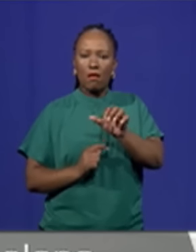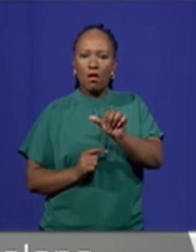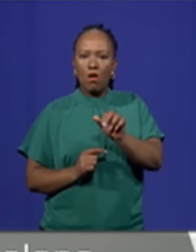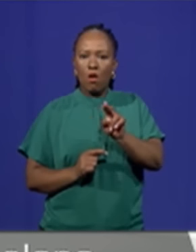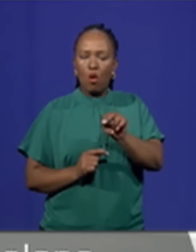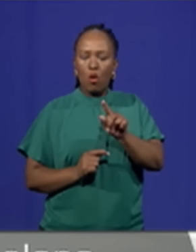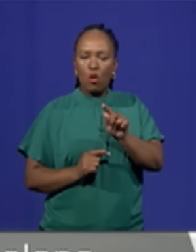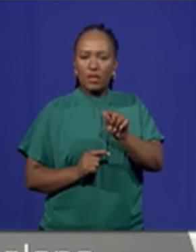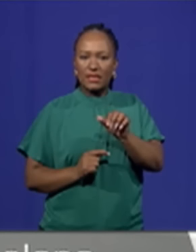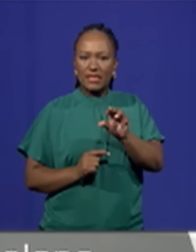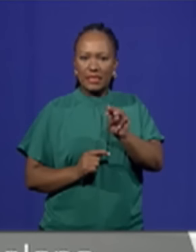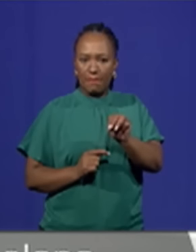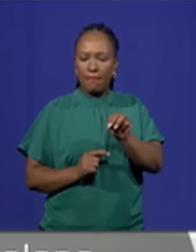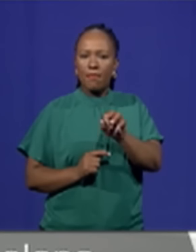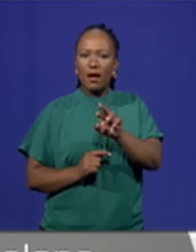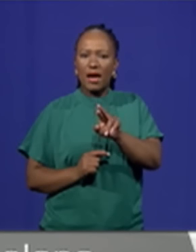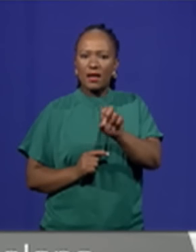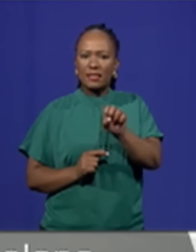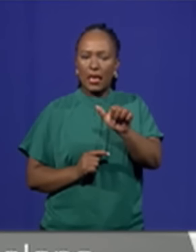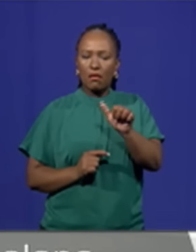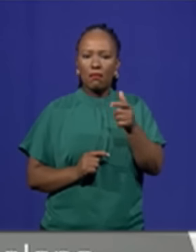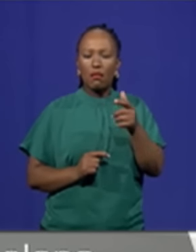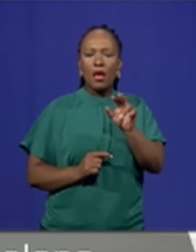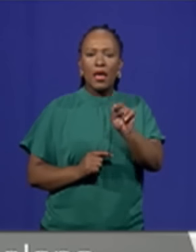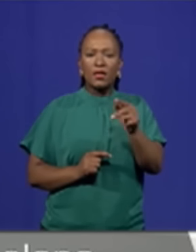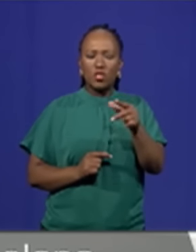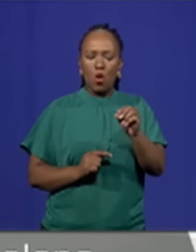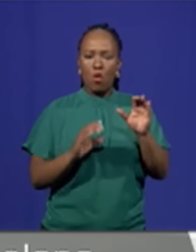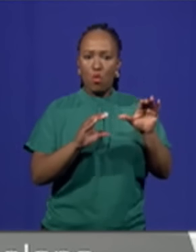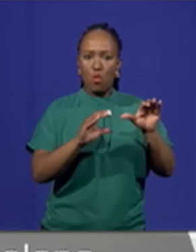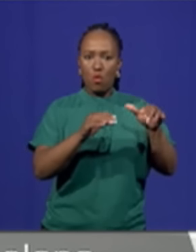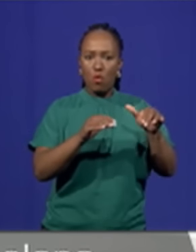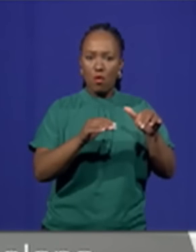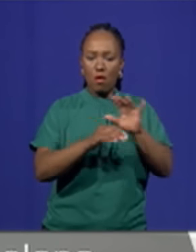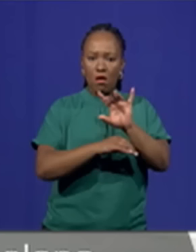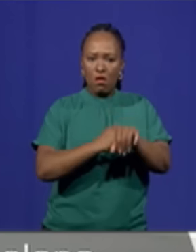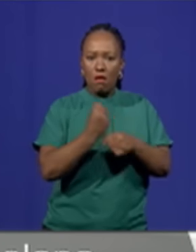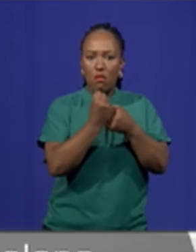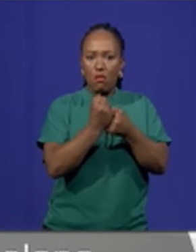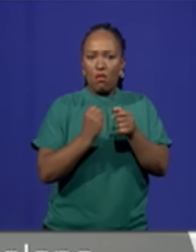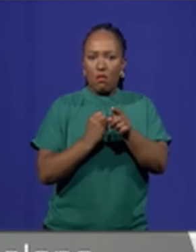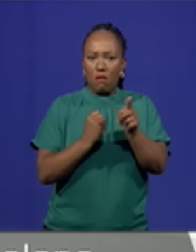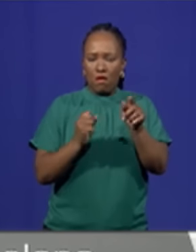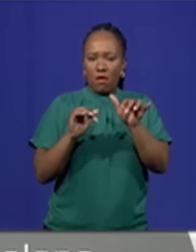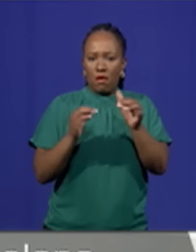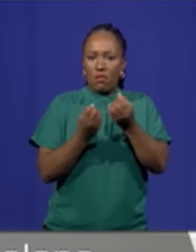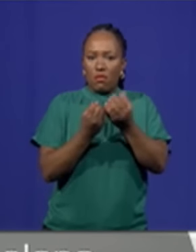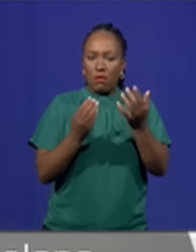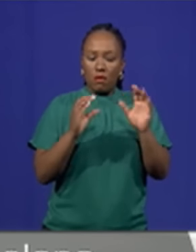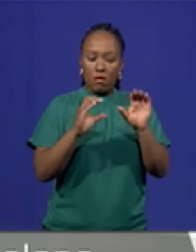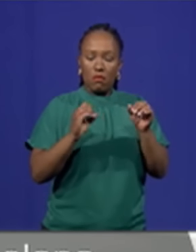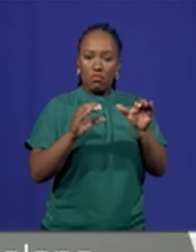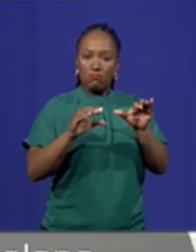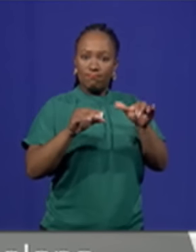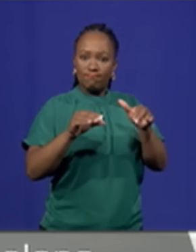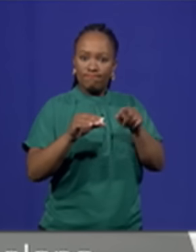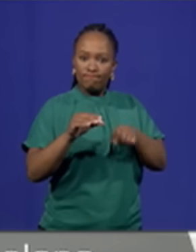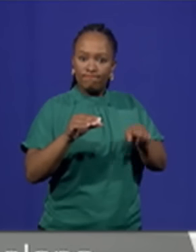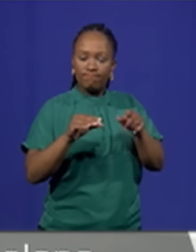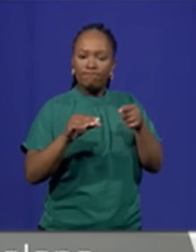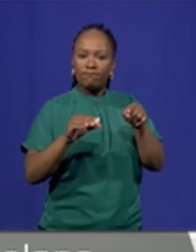mokgatlho o sa direng letseno mme wa sireletsa o emanokeng le go lere tsholofetso go le bantsi. Mokgatlho o tsepamisitse mogopolo mo